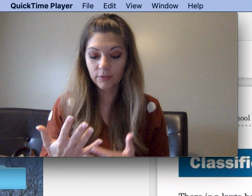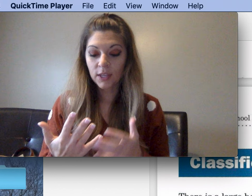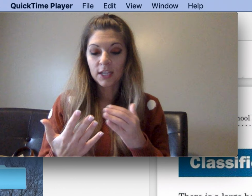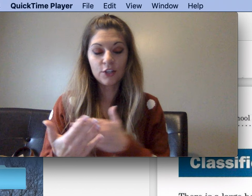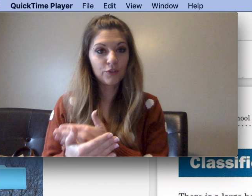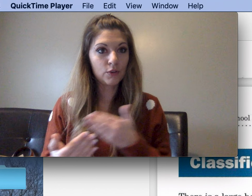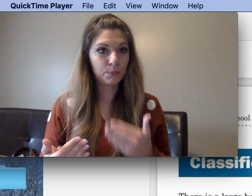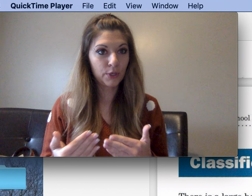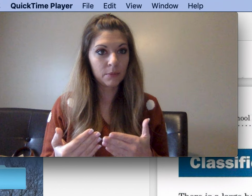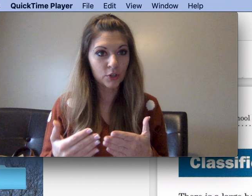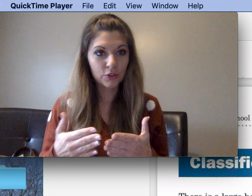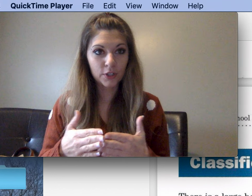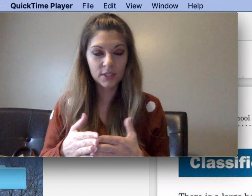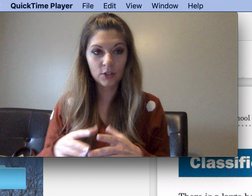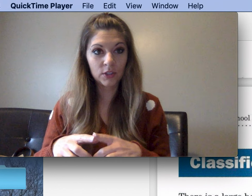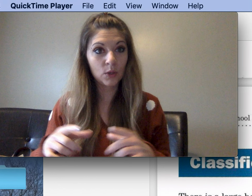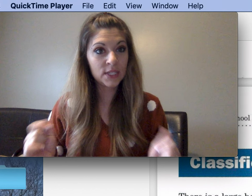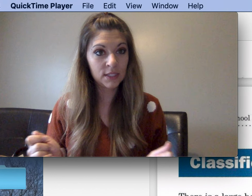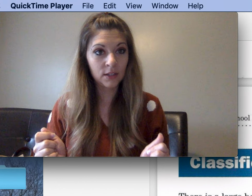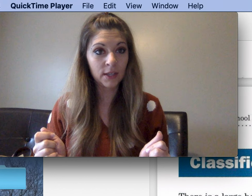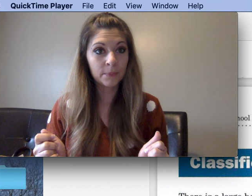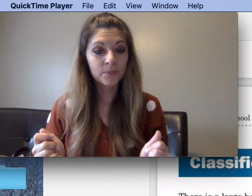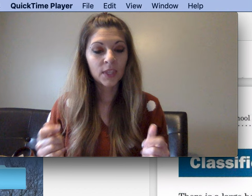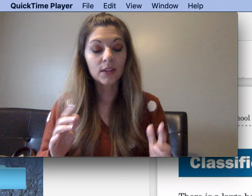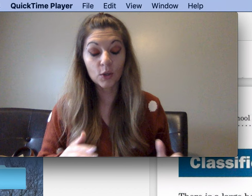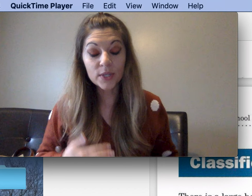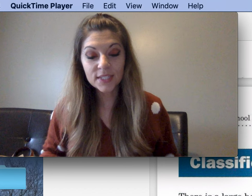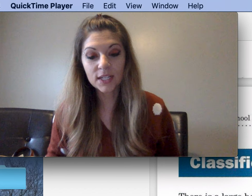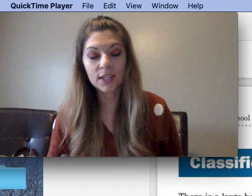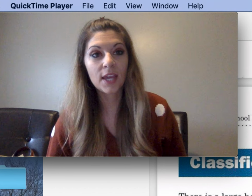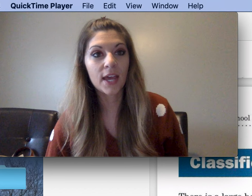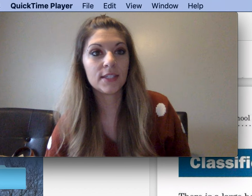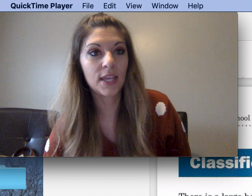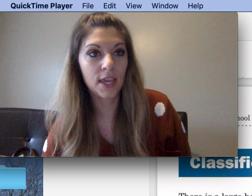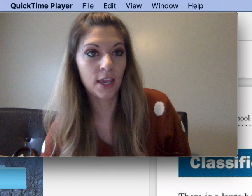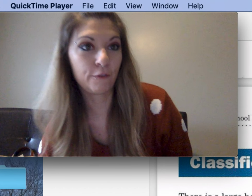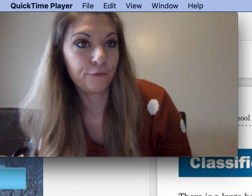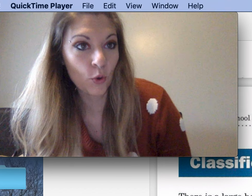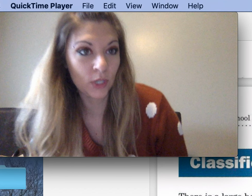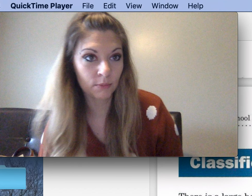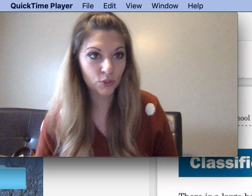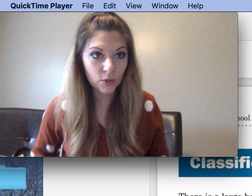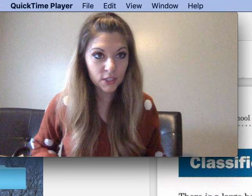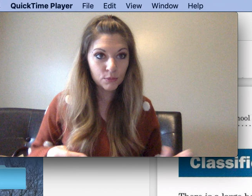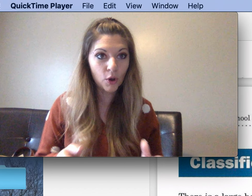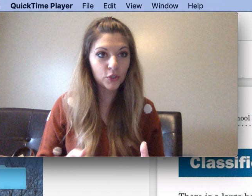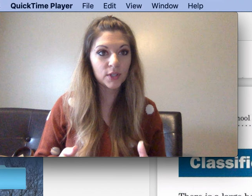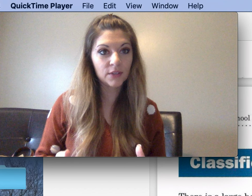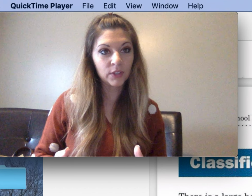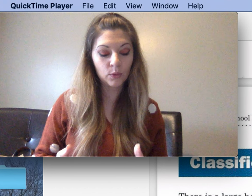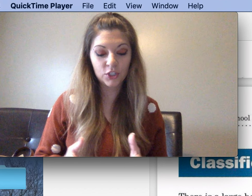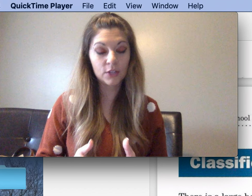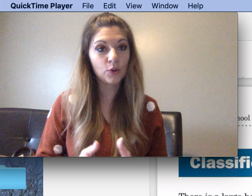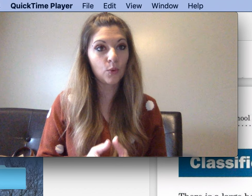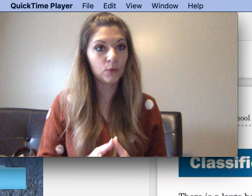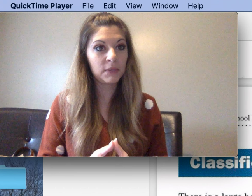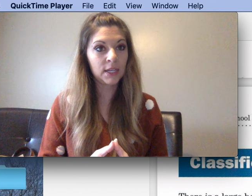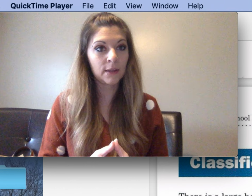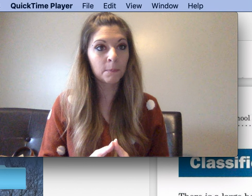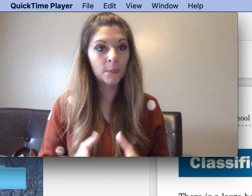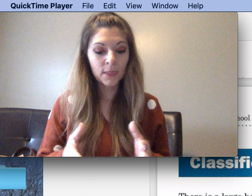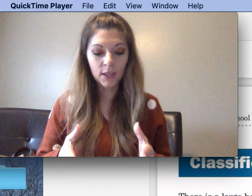5. Each of those parameters are considered linguistically as a phoneme. So these small units of language that don't